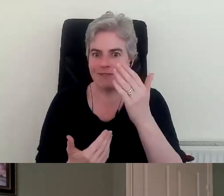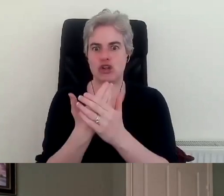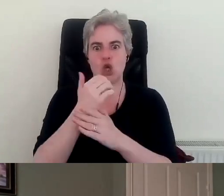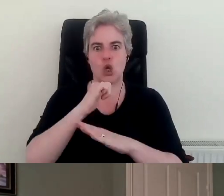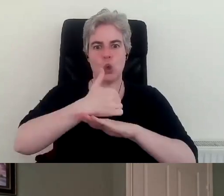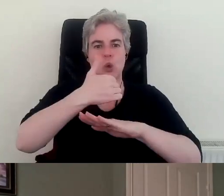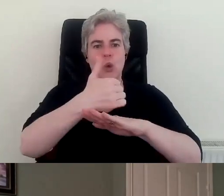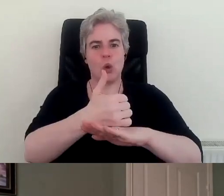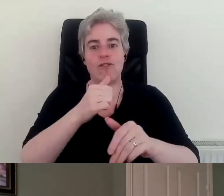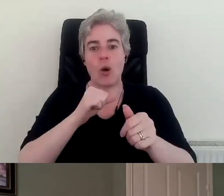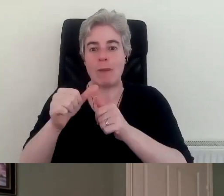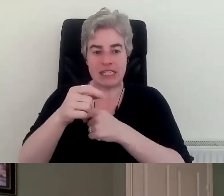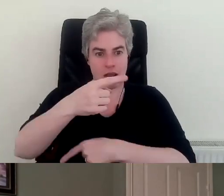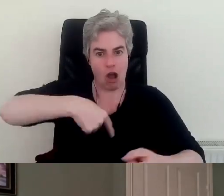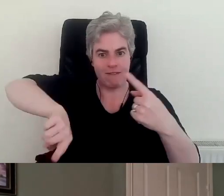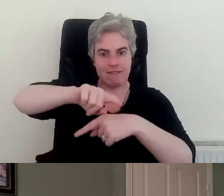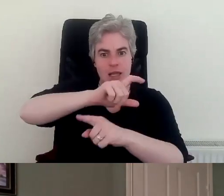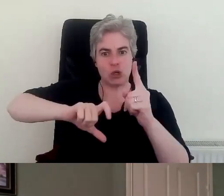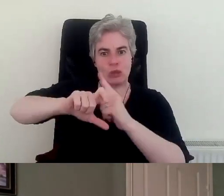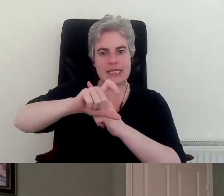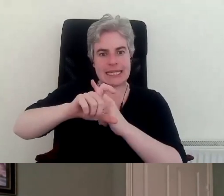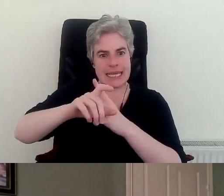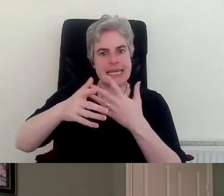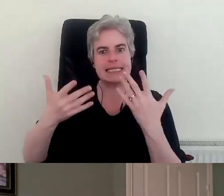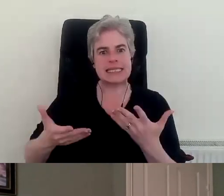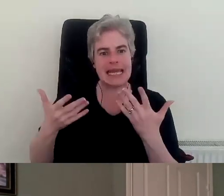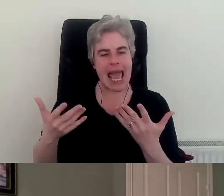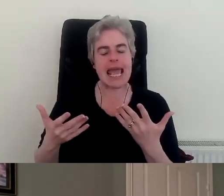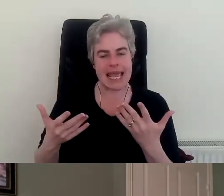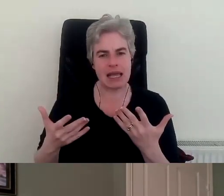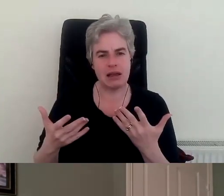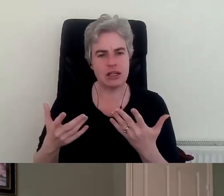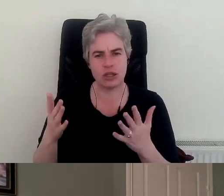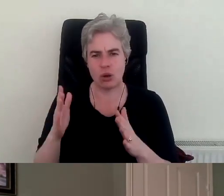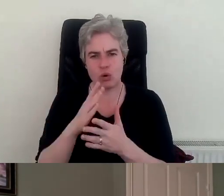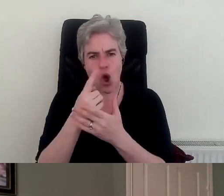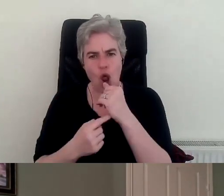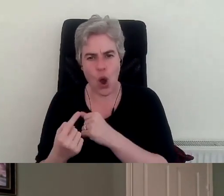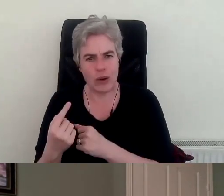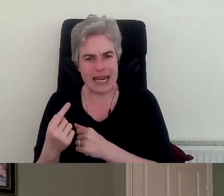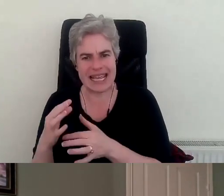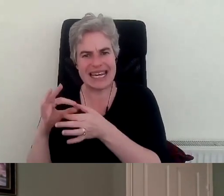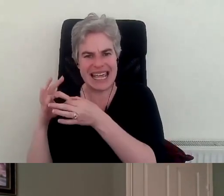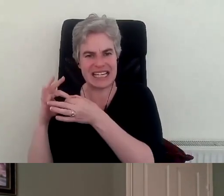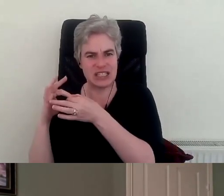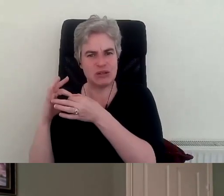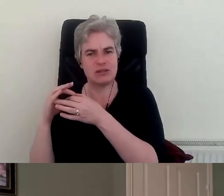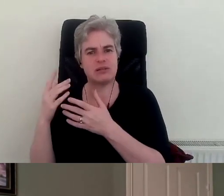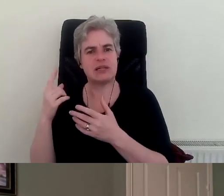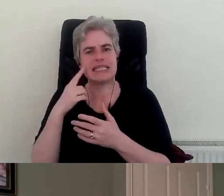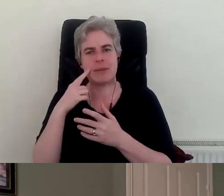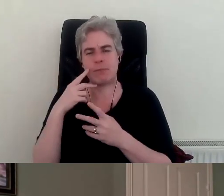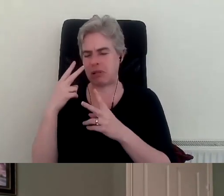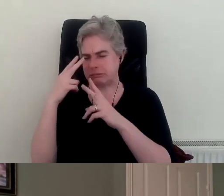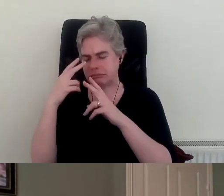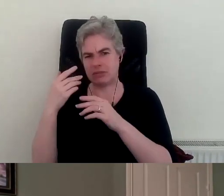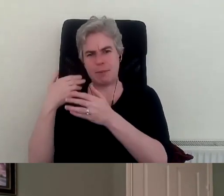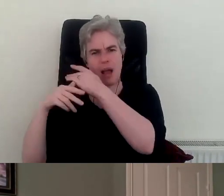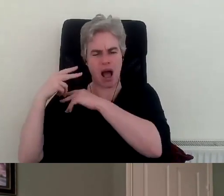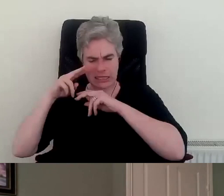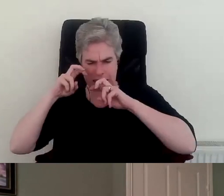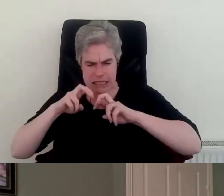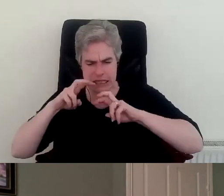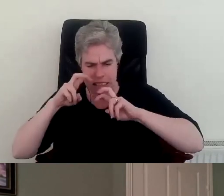the betterment of the community today. So it's not just about kind of simply examining the past, but